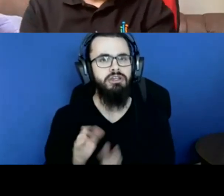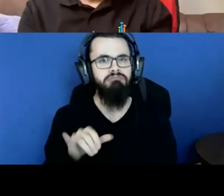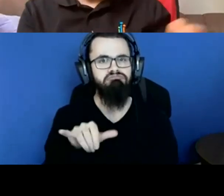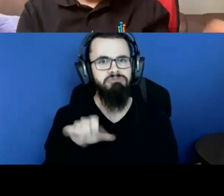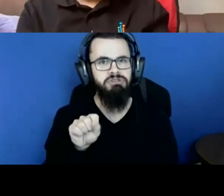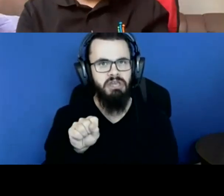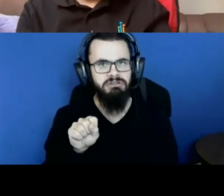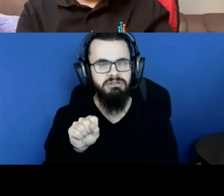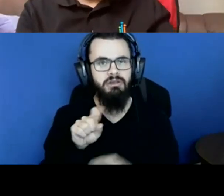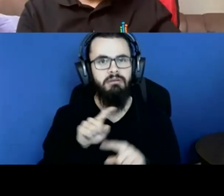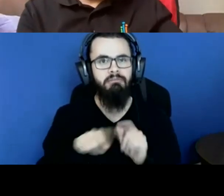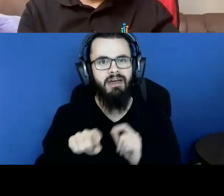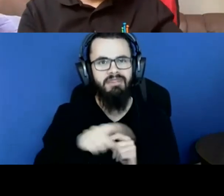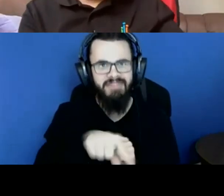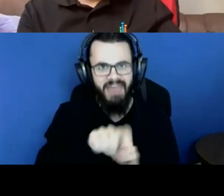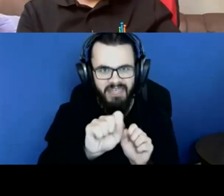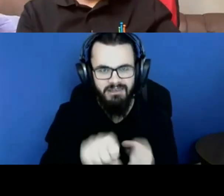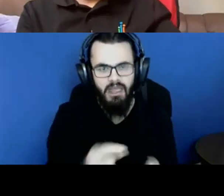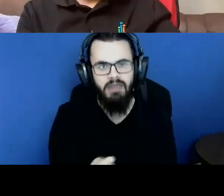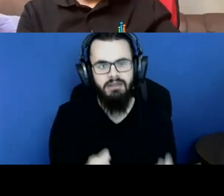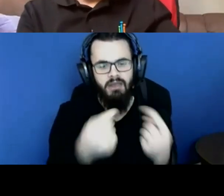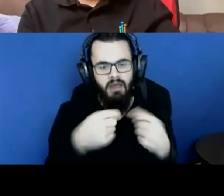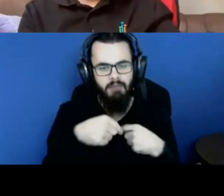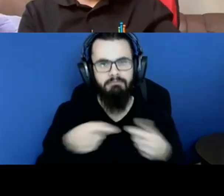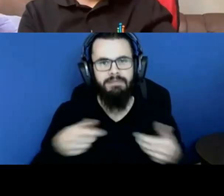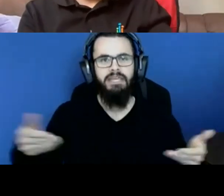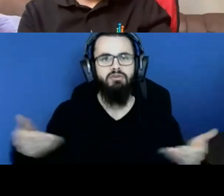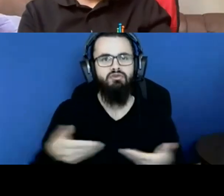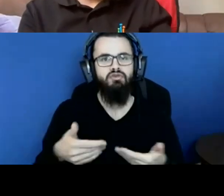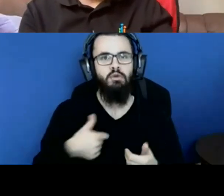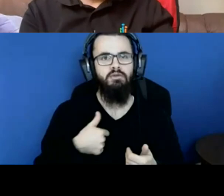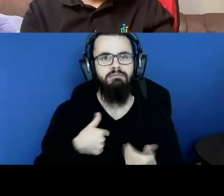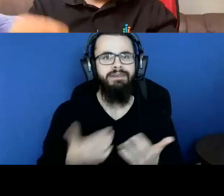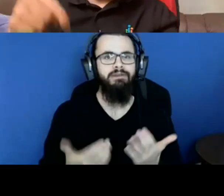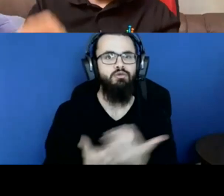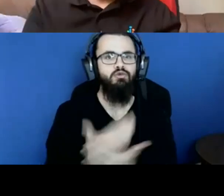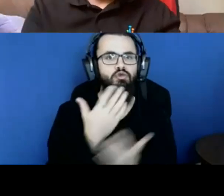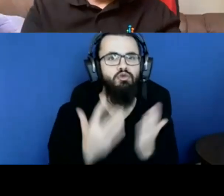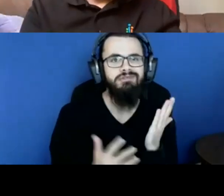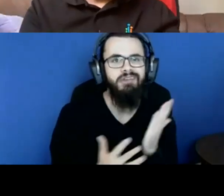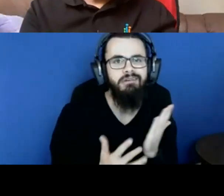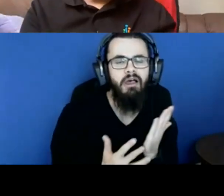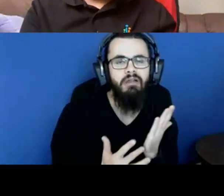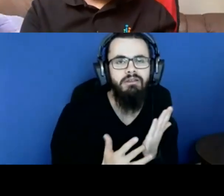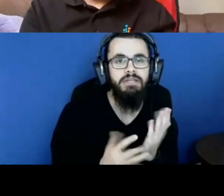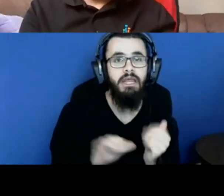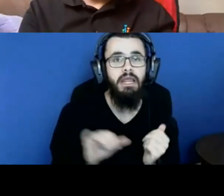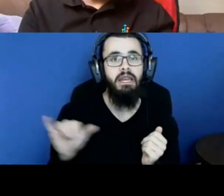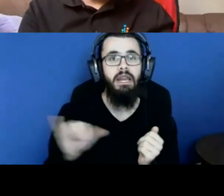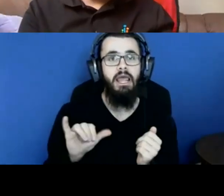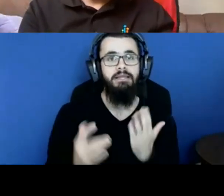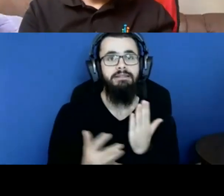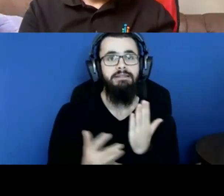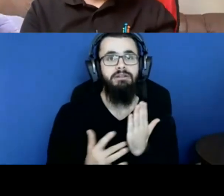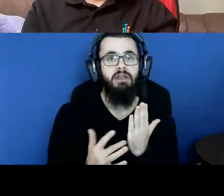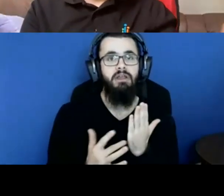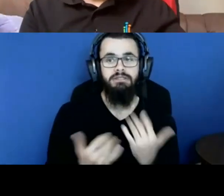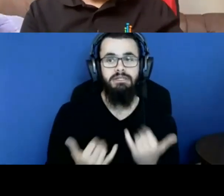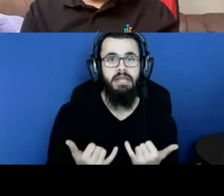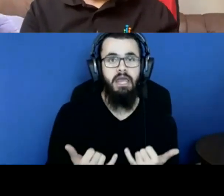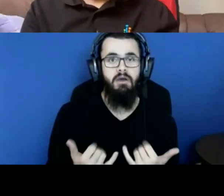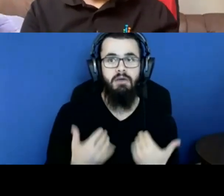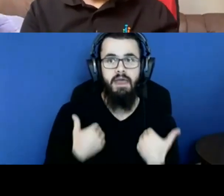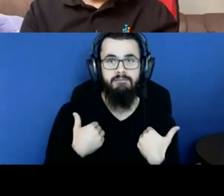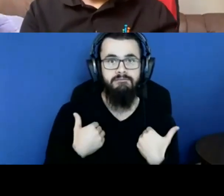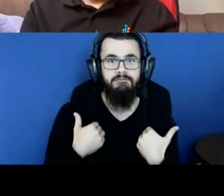and introduce the technology. Was the technology that I have now available then? Yes, it